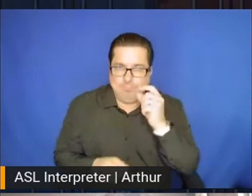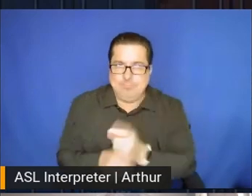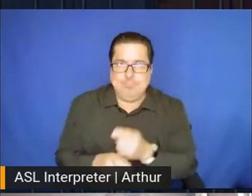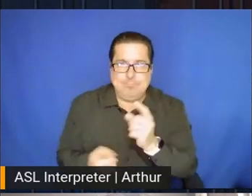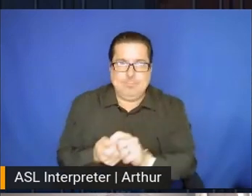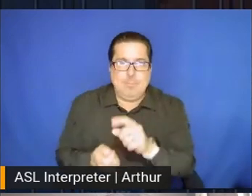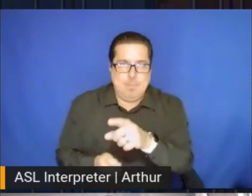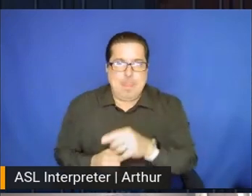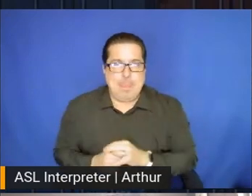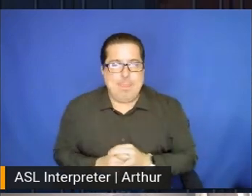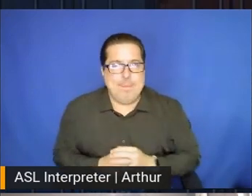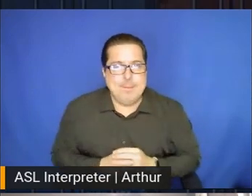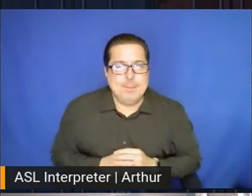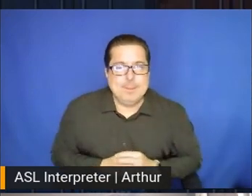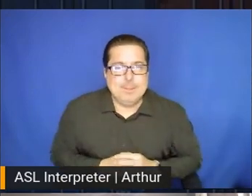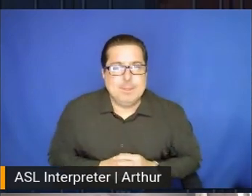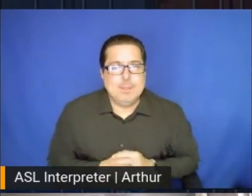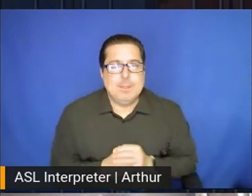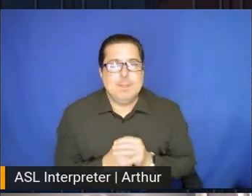Awesome. So